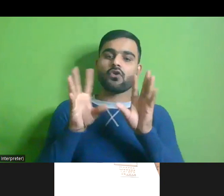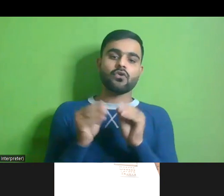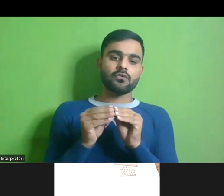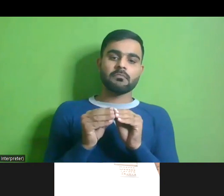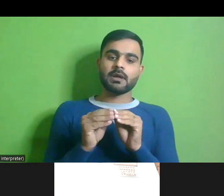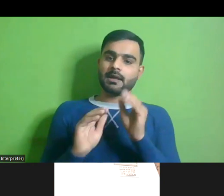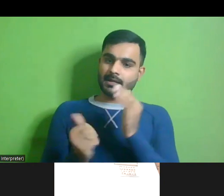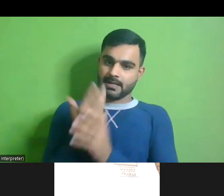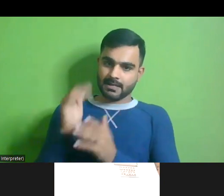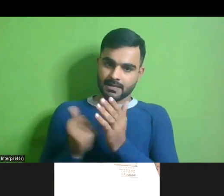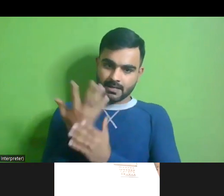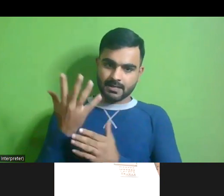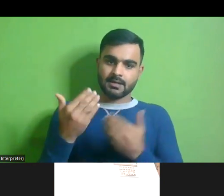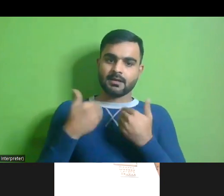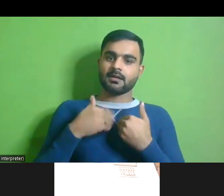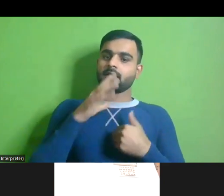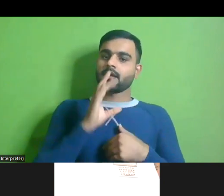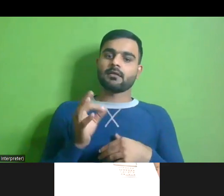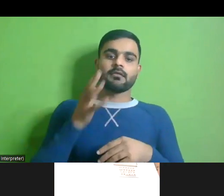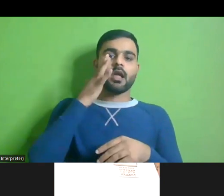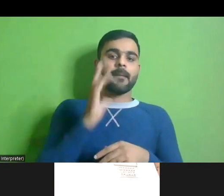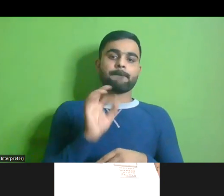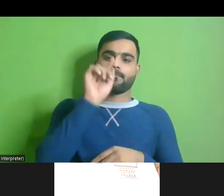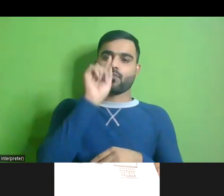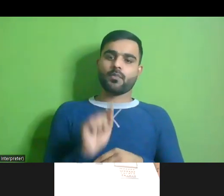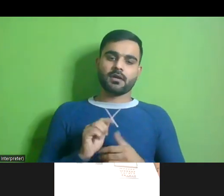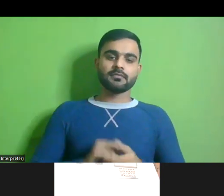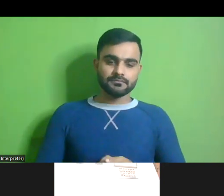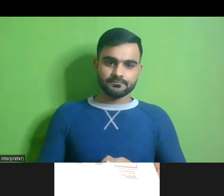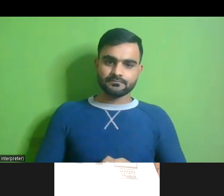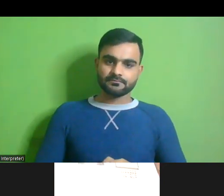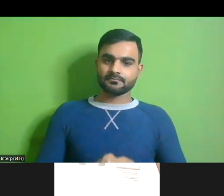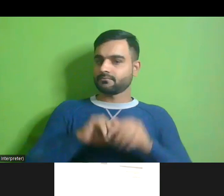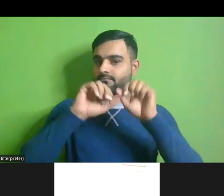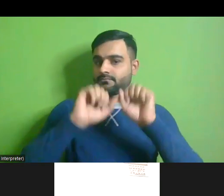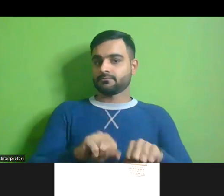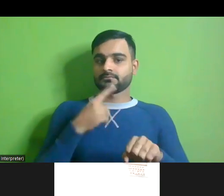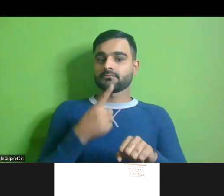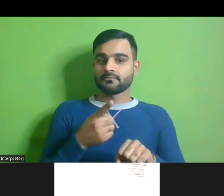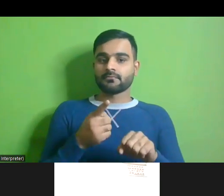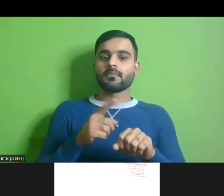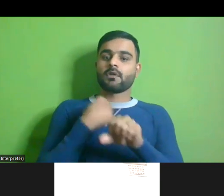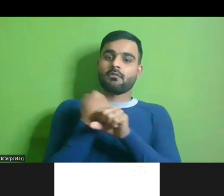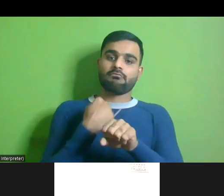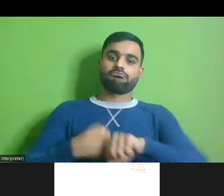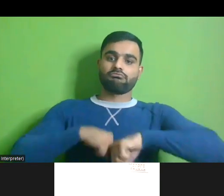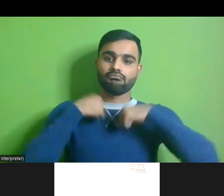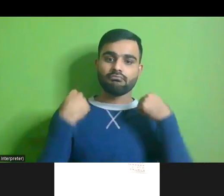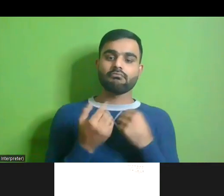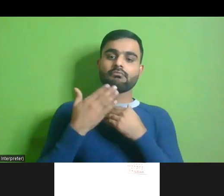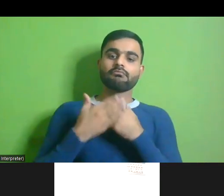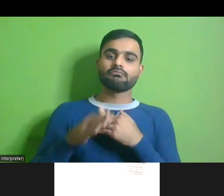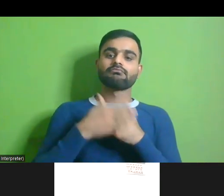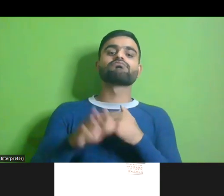all of these initiatives are really, really important. So yeah, and I think there is quite a lot of work going on right